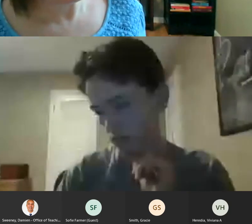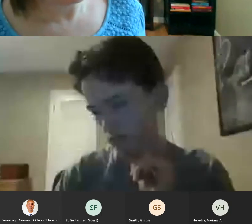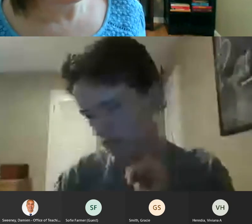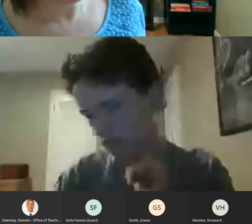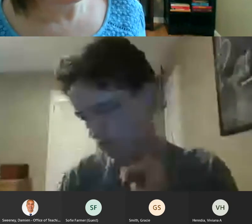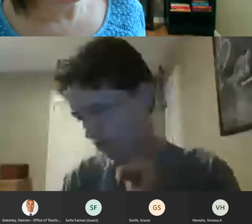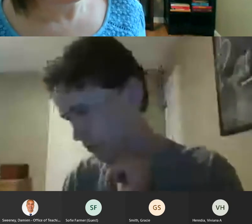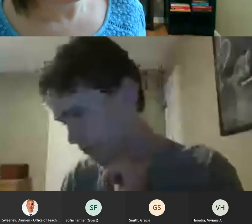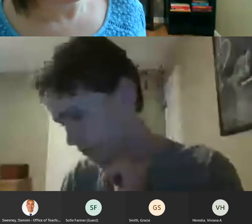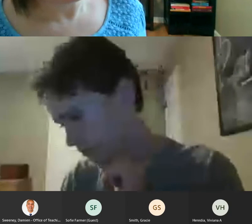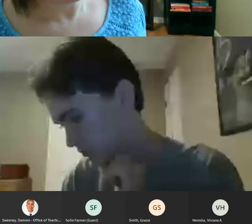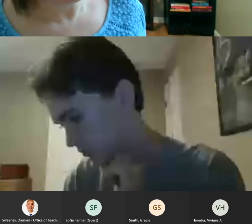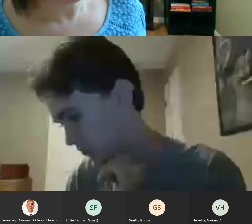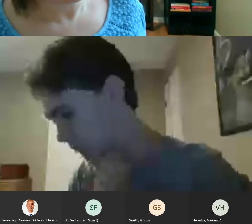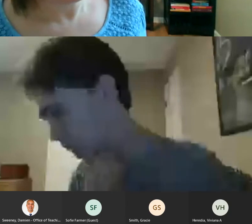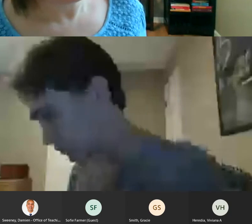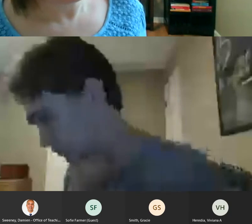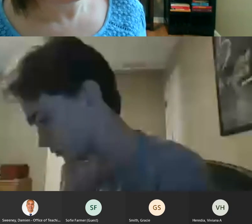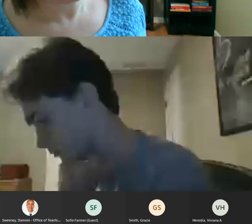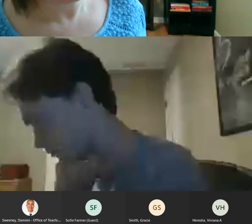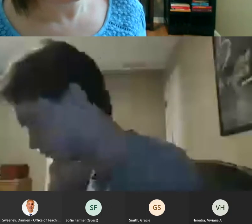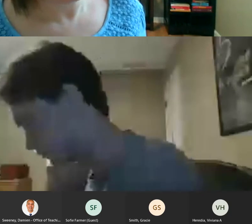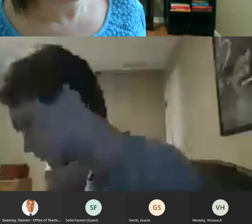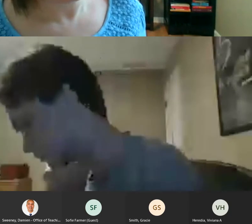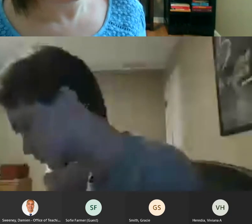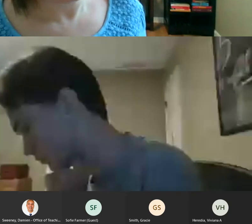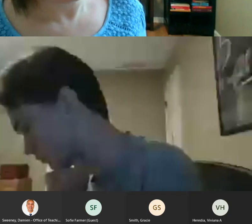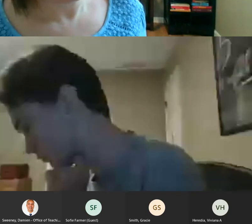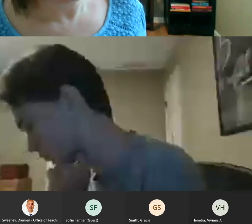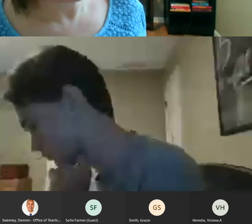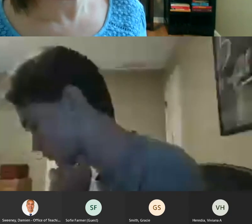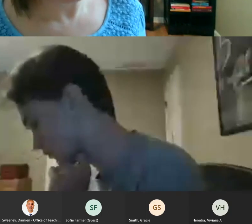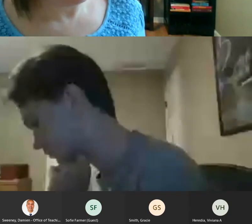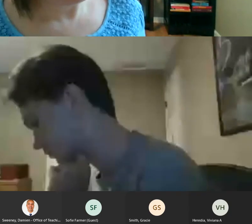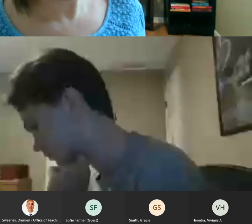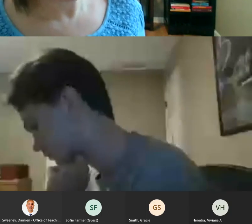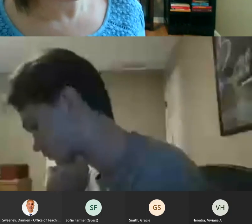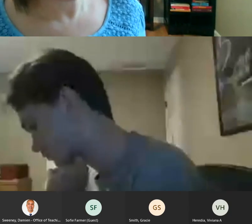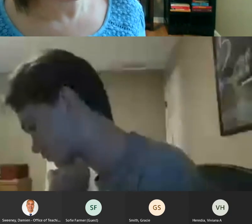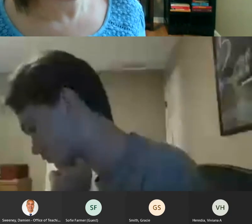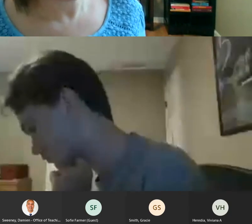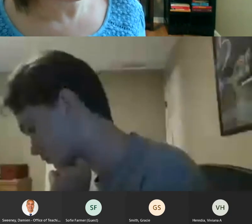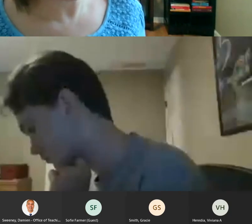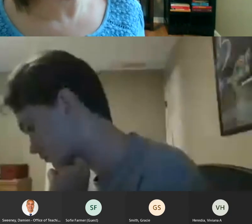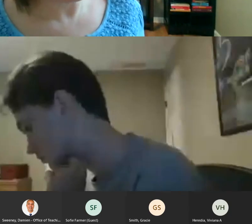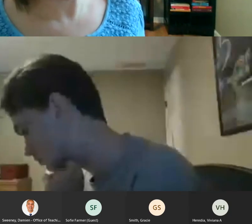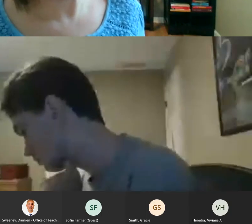one of the best plans around, I still have issues trying to connect from time to time.